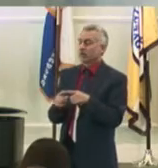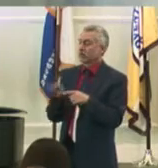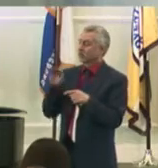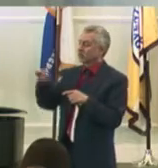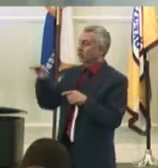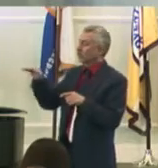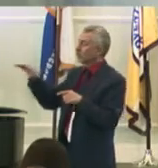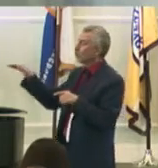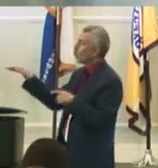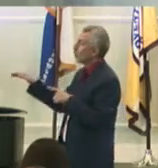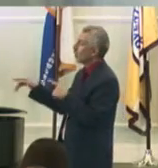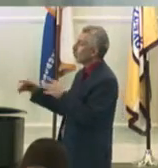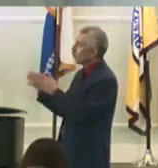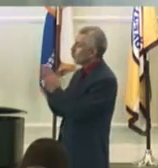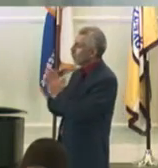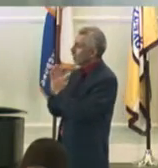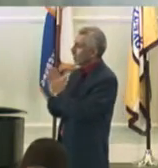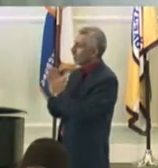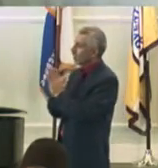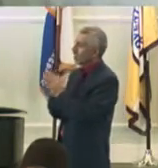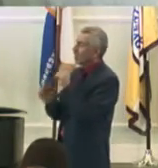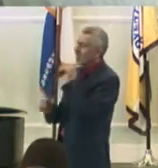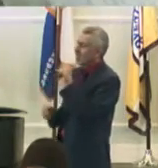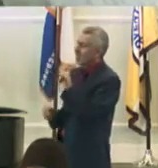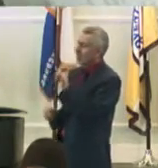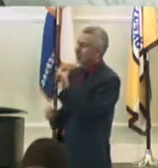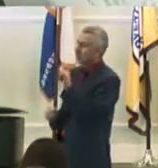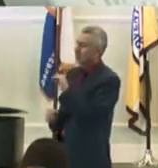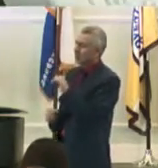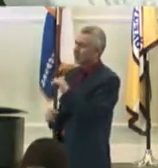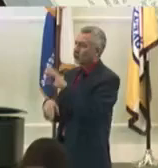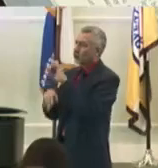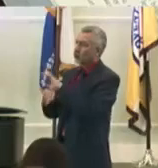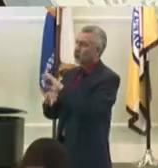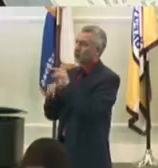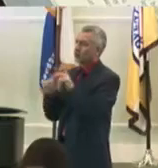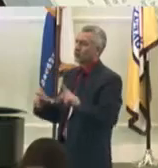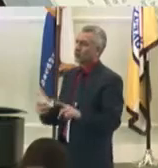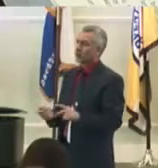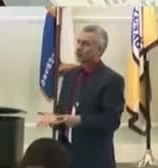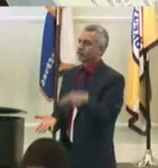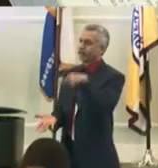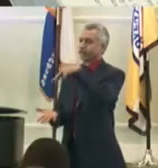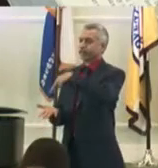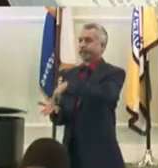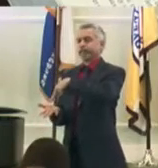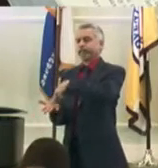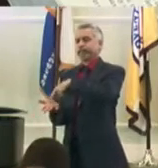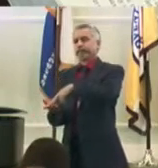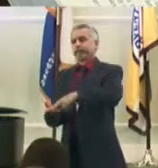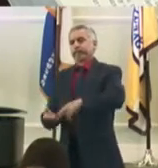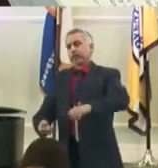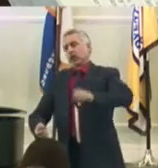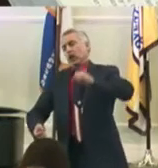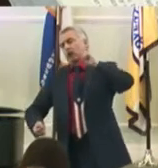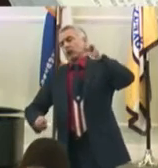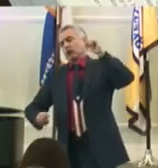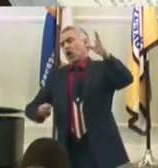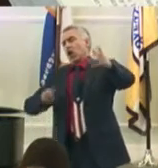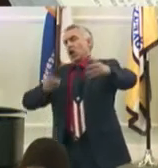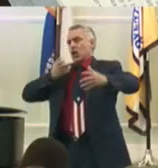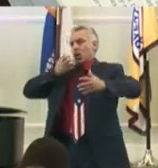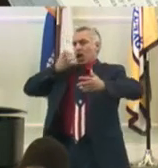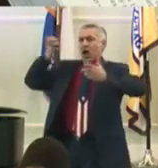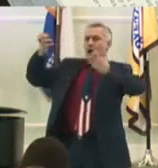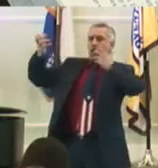is speaking, thou shalt not be as the hypocrites are, for they love to pray standing in the synagogues and in the corners of the streets, that they may